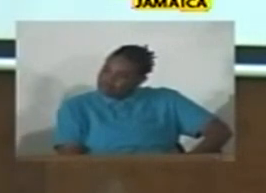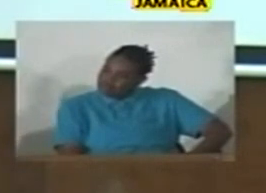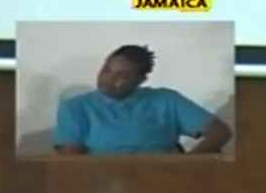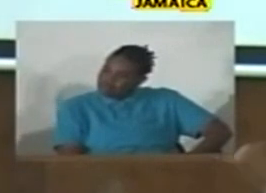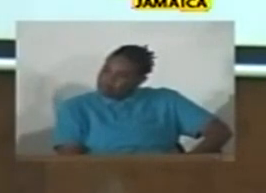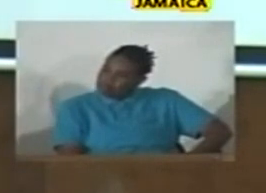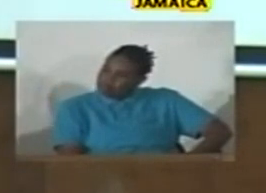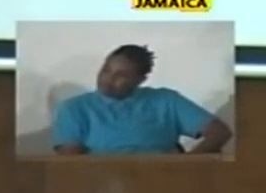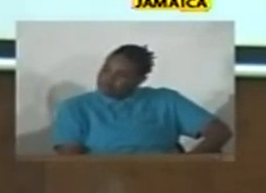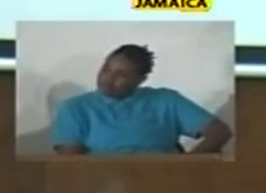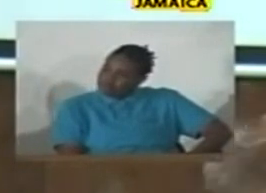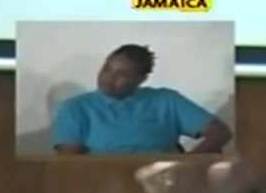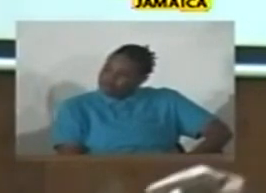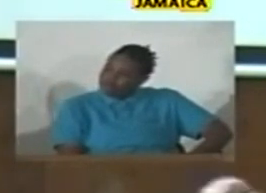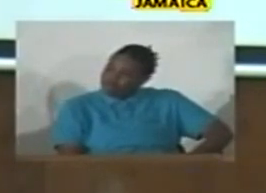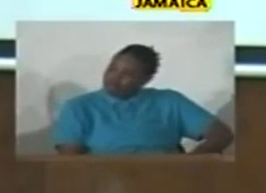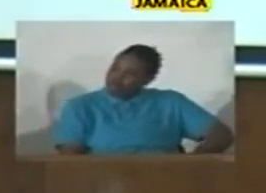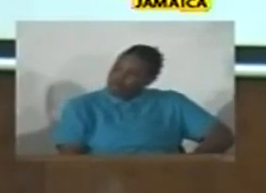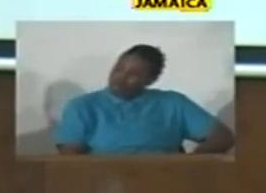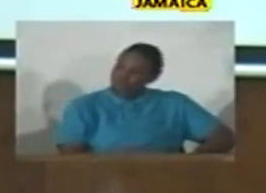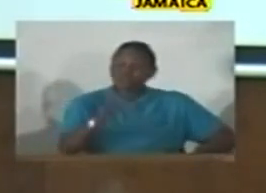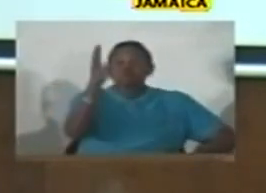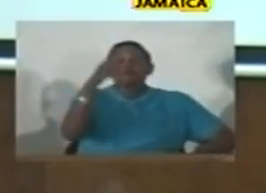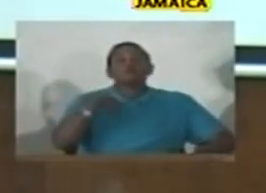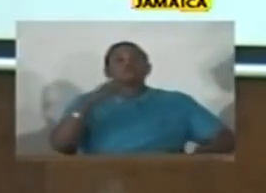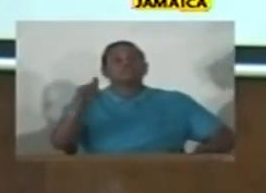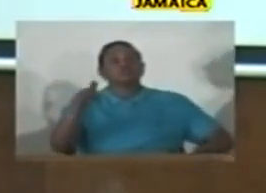we need to work on taking it off.